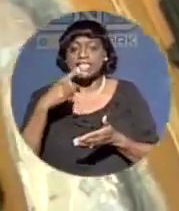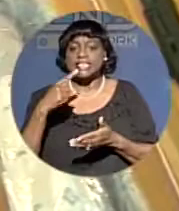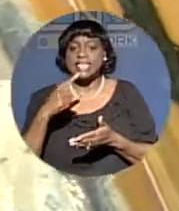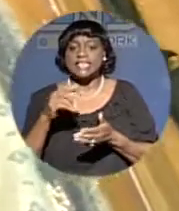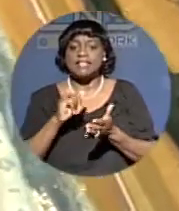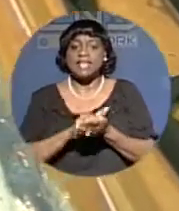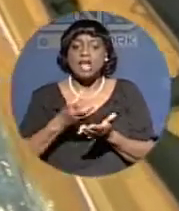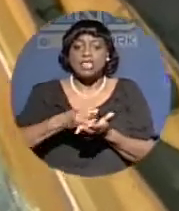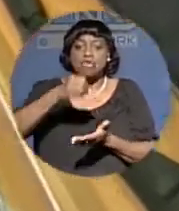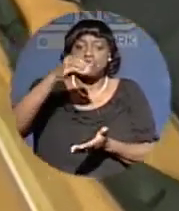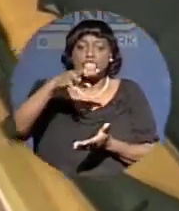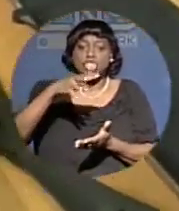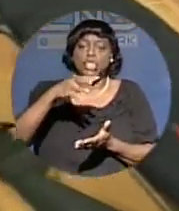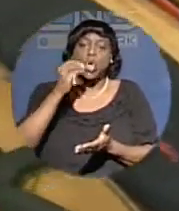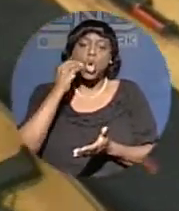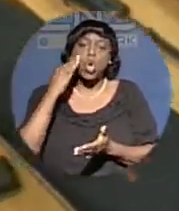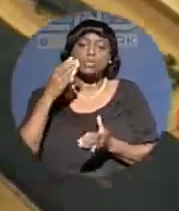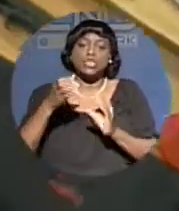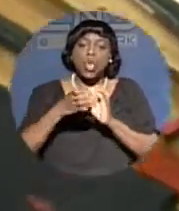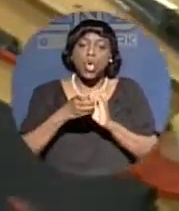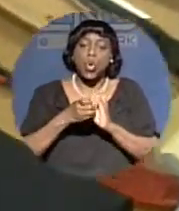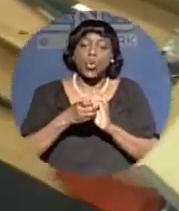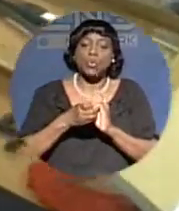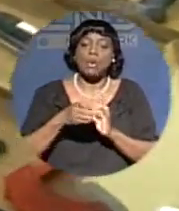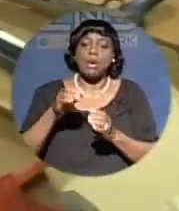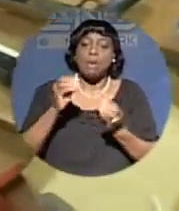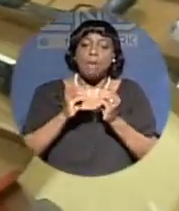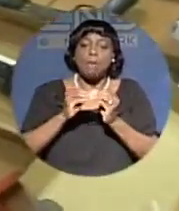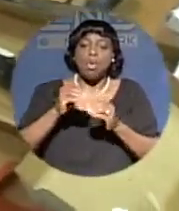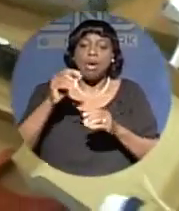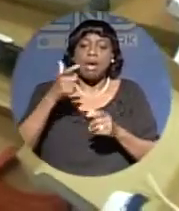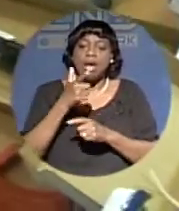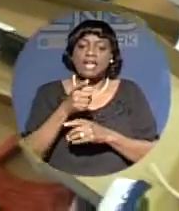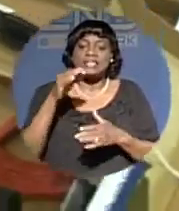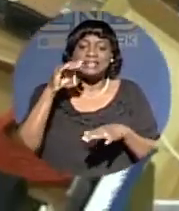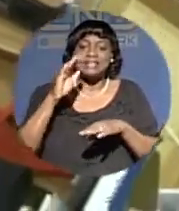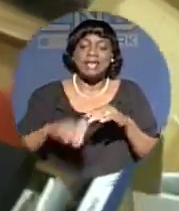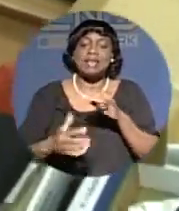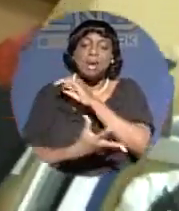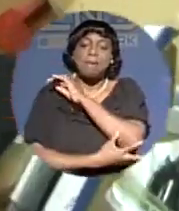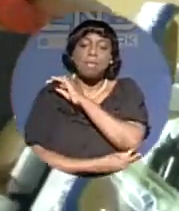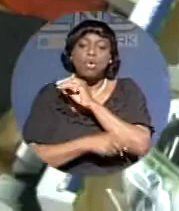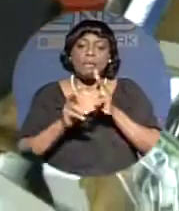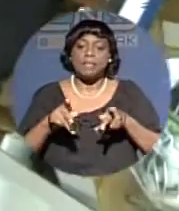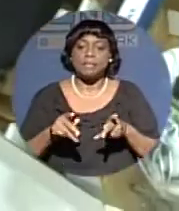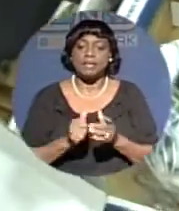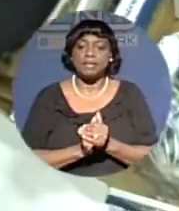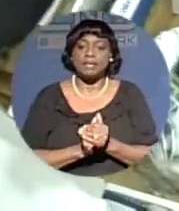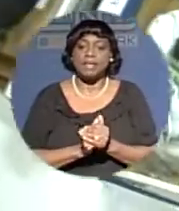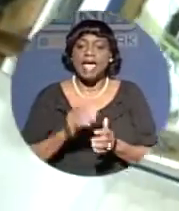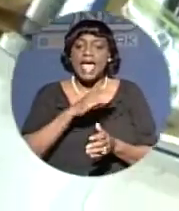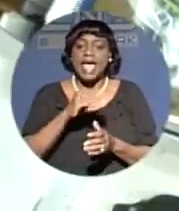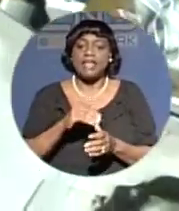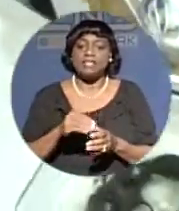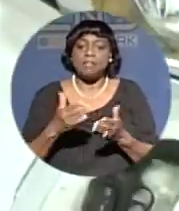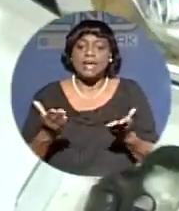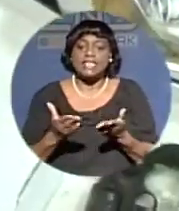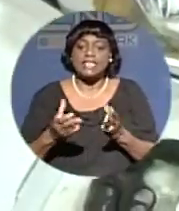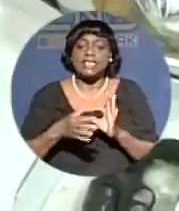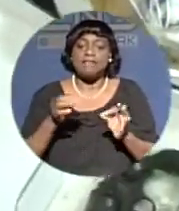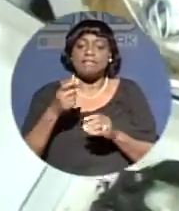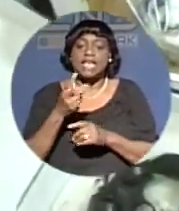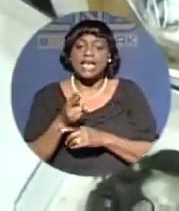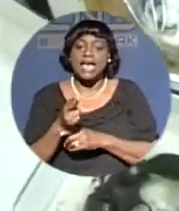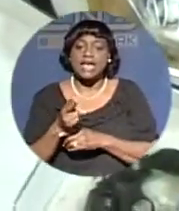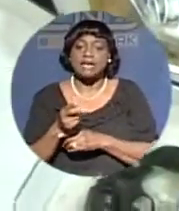richer households owned more guns than poorer households, and that both household income and the presence of a gun were